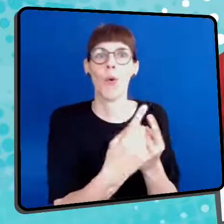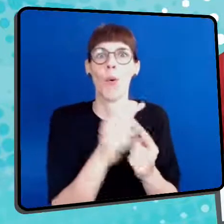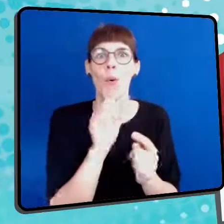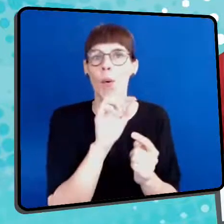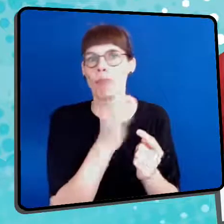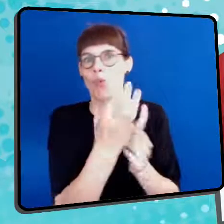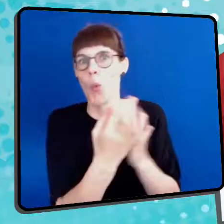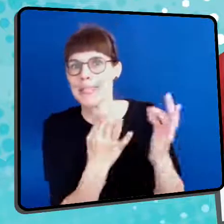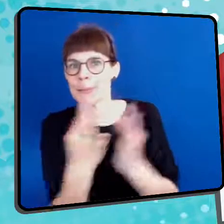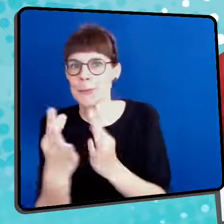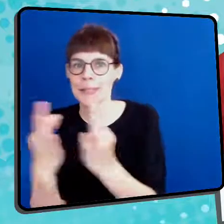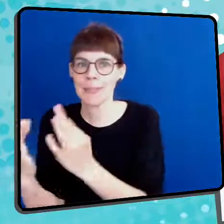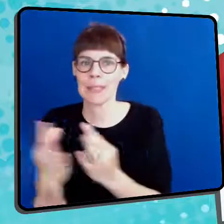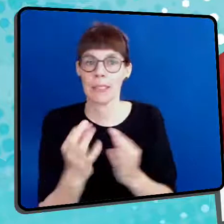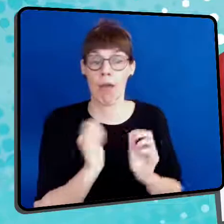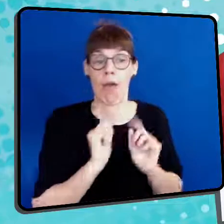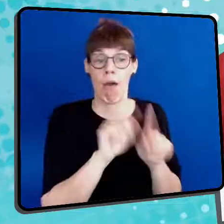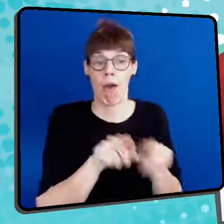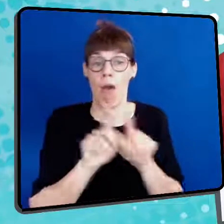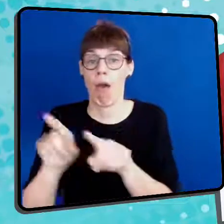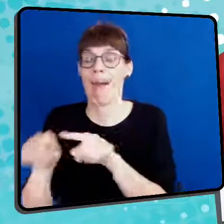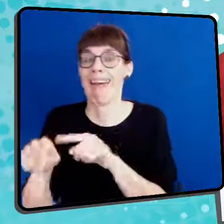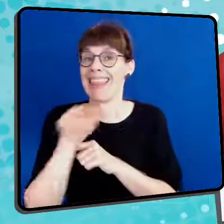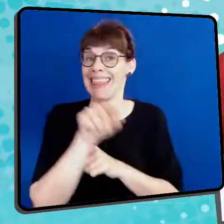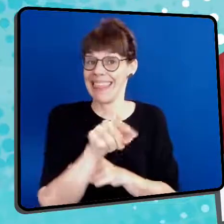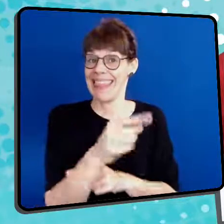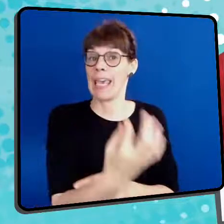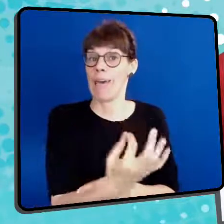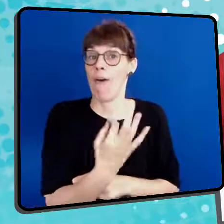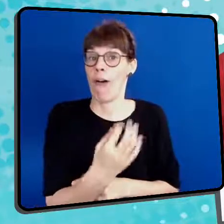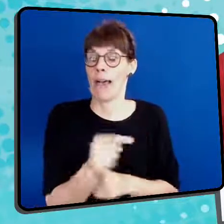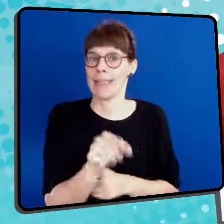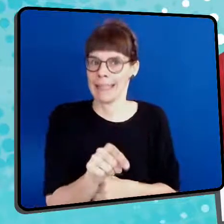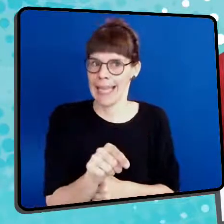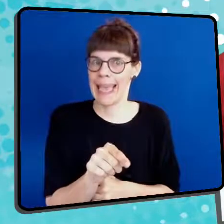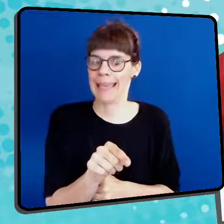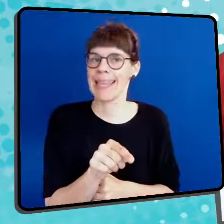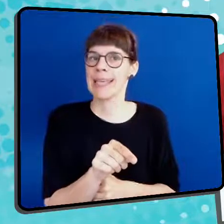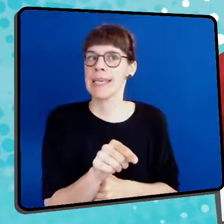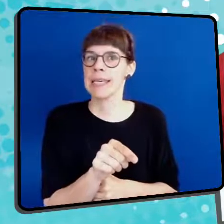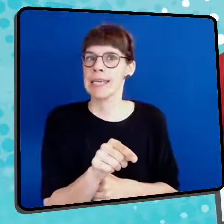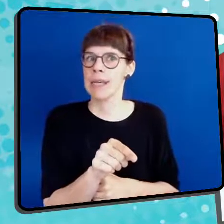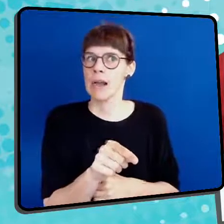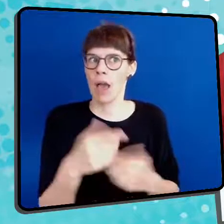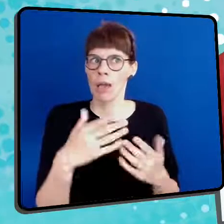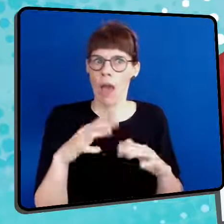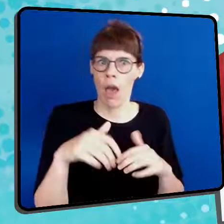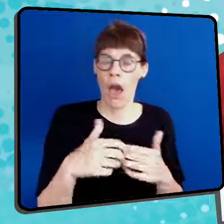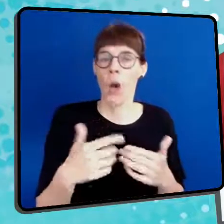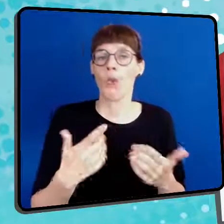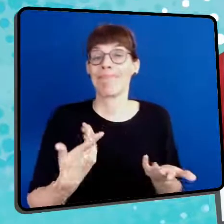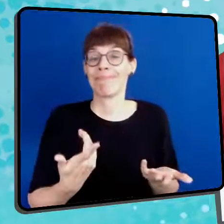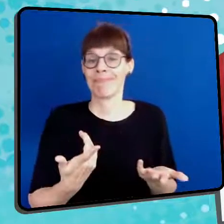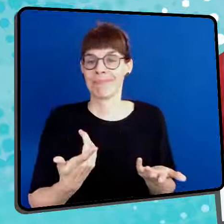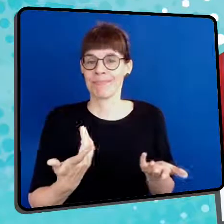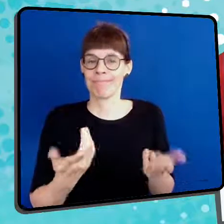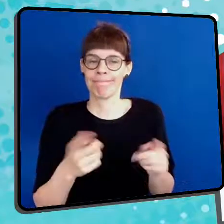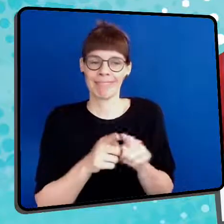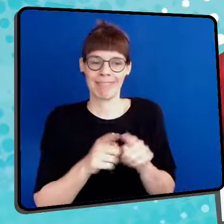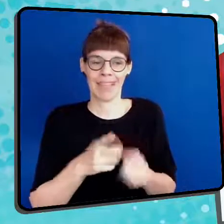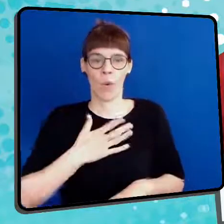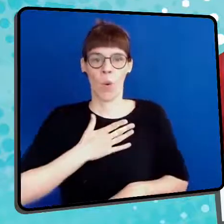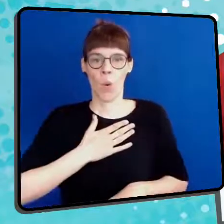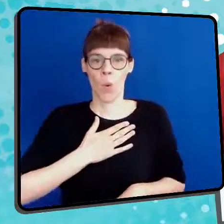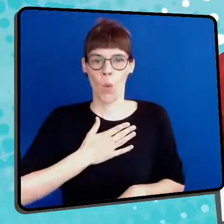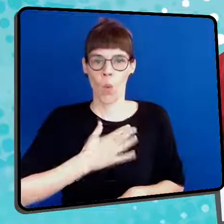in that moment when they ask you this question in that call specifically, and you would prefer to sit down and start drawing